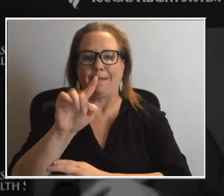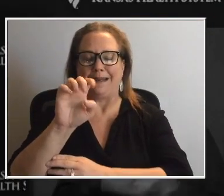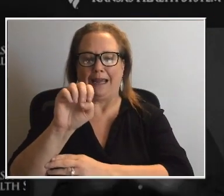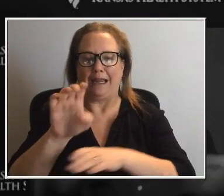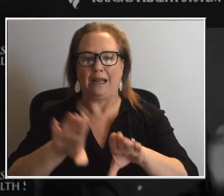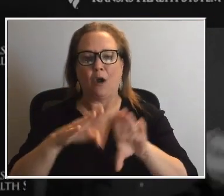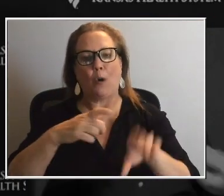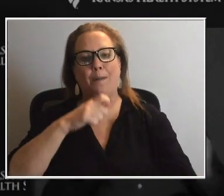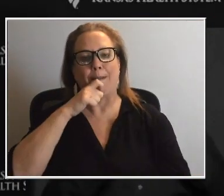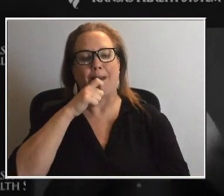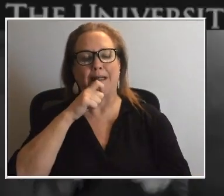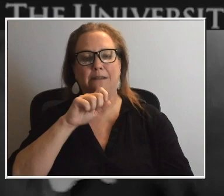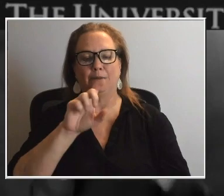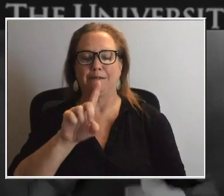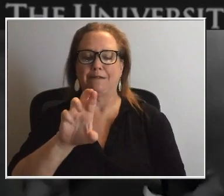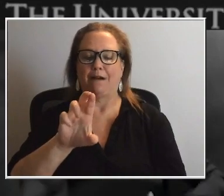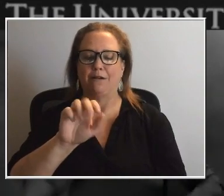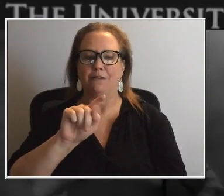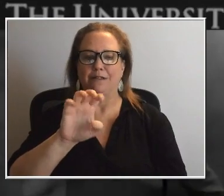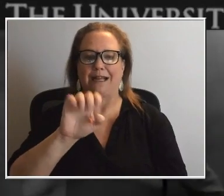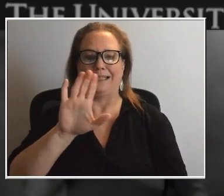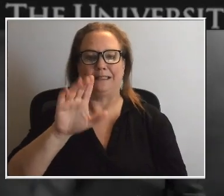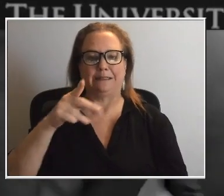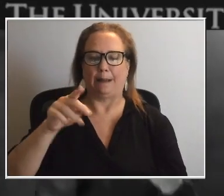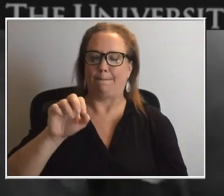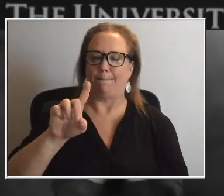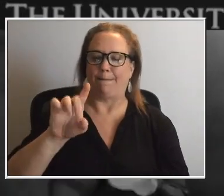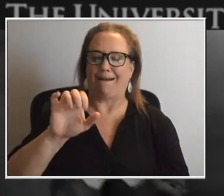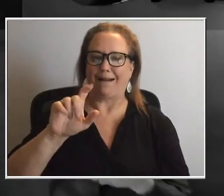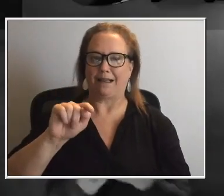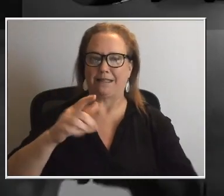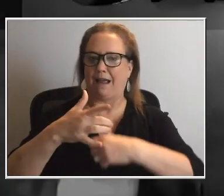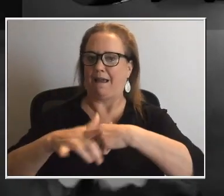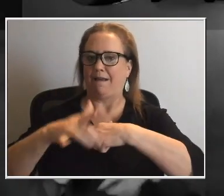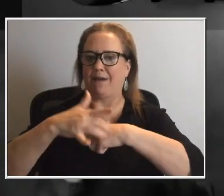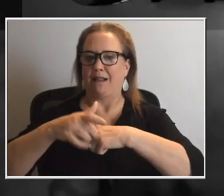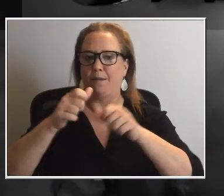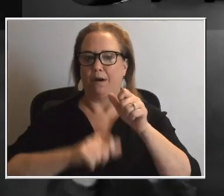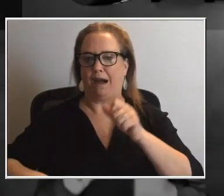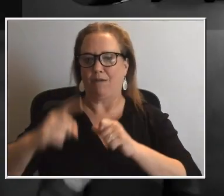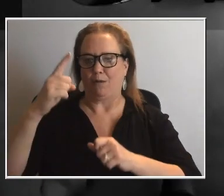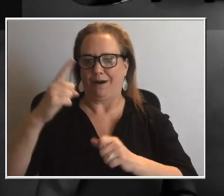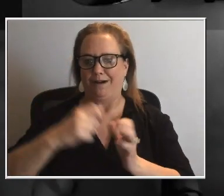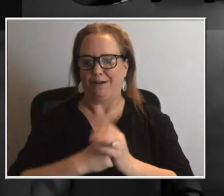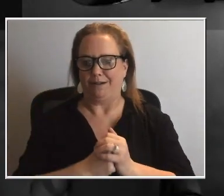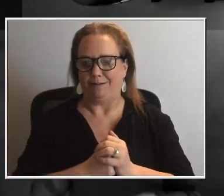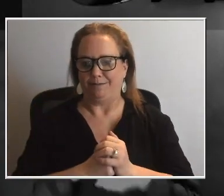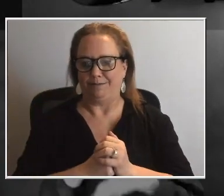Mics with Dr. Stites podcast. Now everywhere podcasts are available.